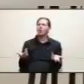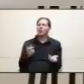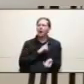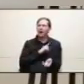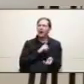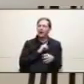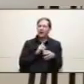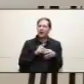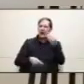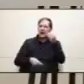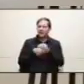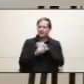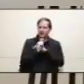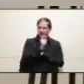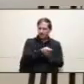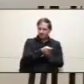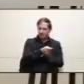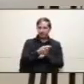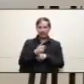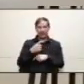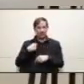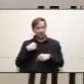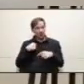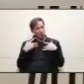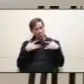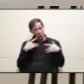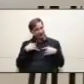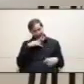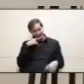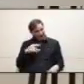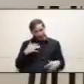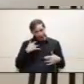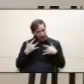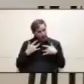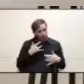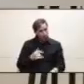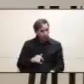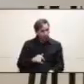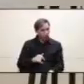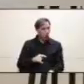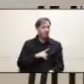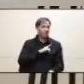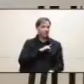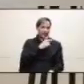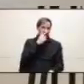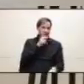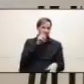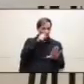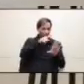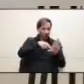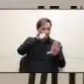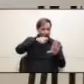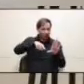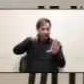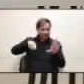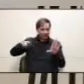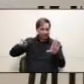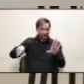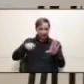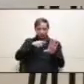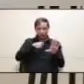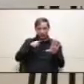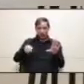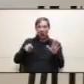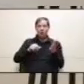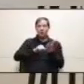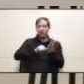Lastly, I'm really worried. I'm looking at your grants. I see that you underspend your grants